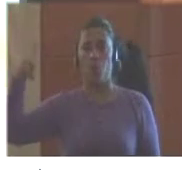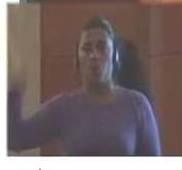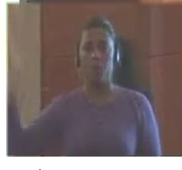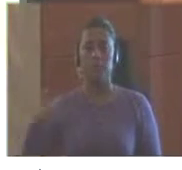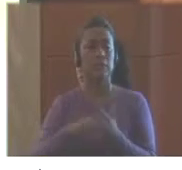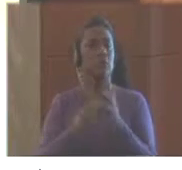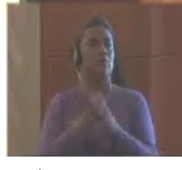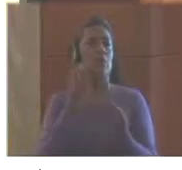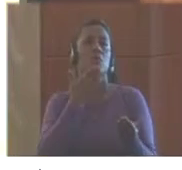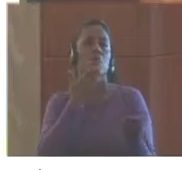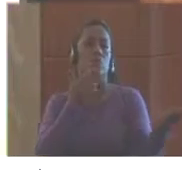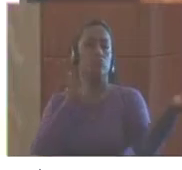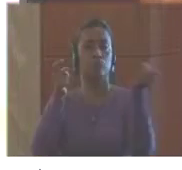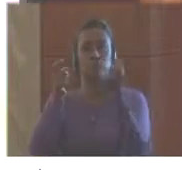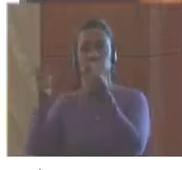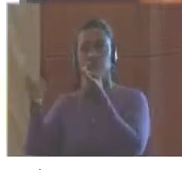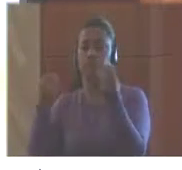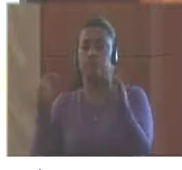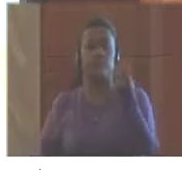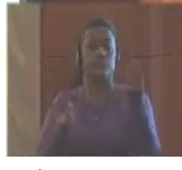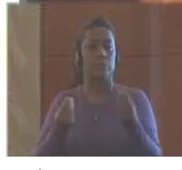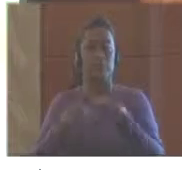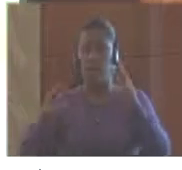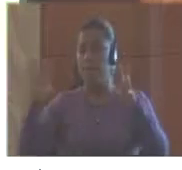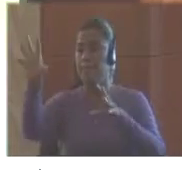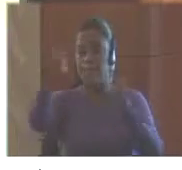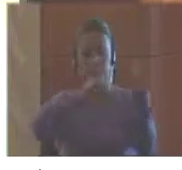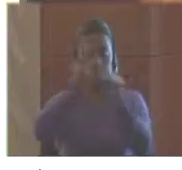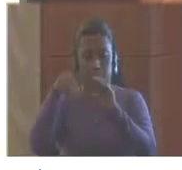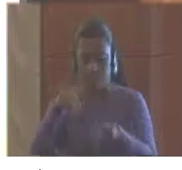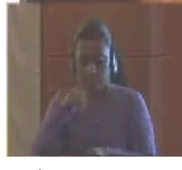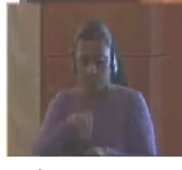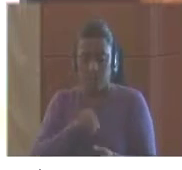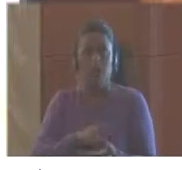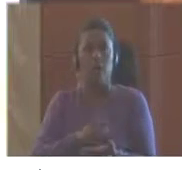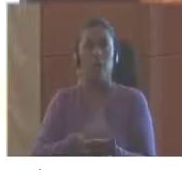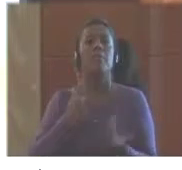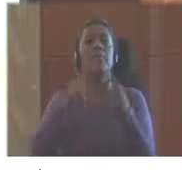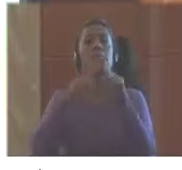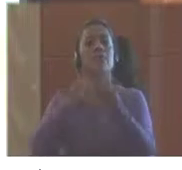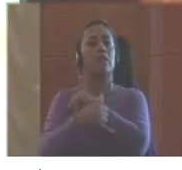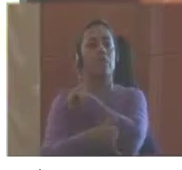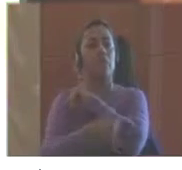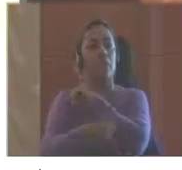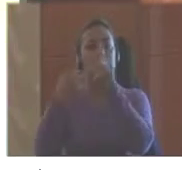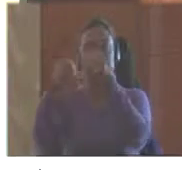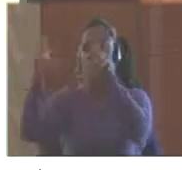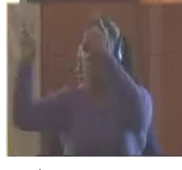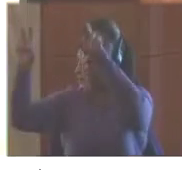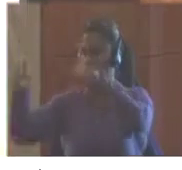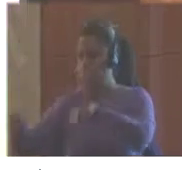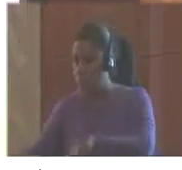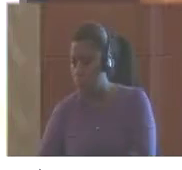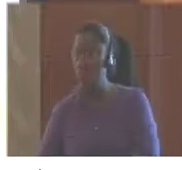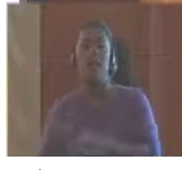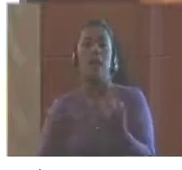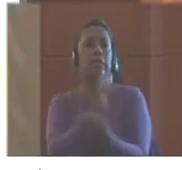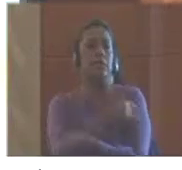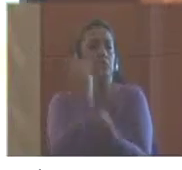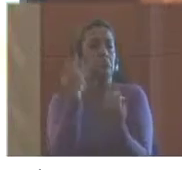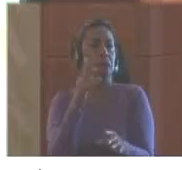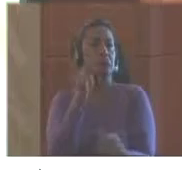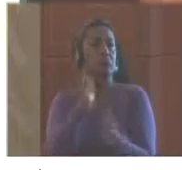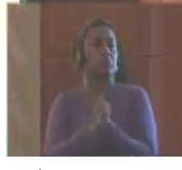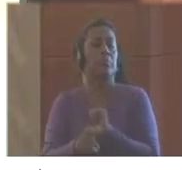it is a little bit the attempt to collect data for a series of countries on a series of items